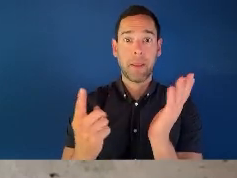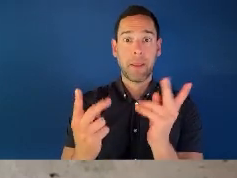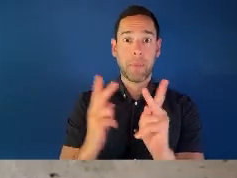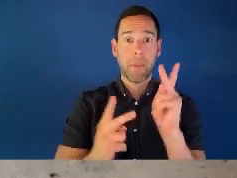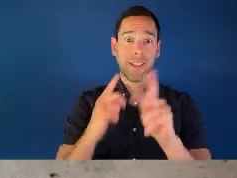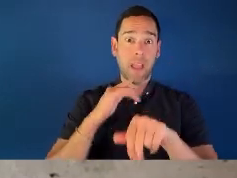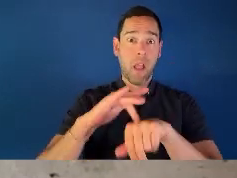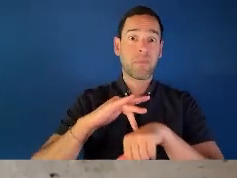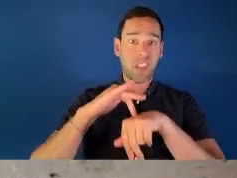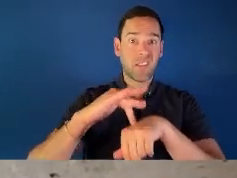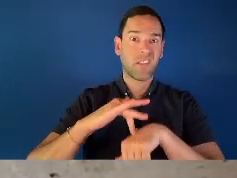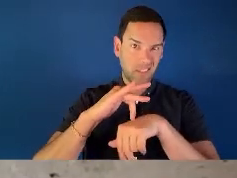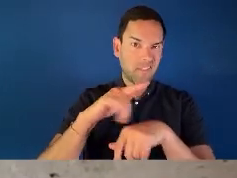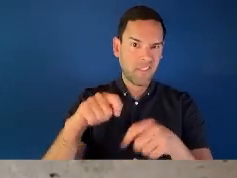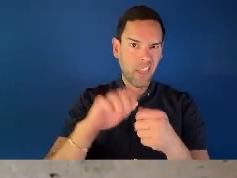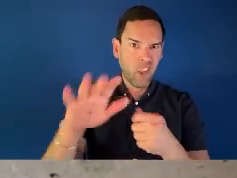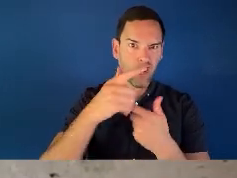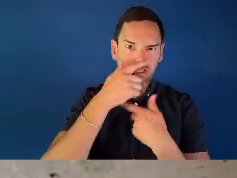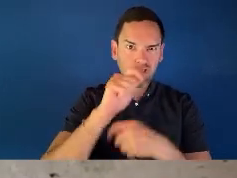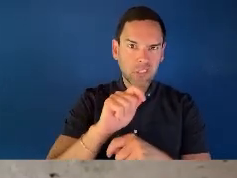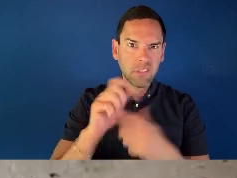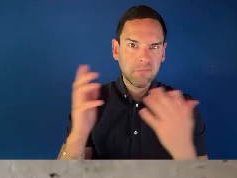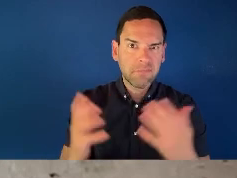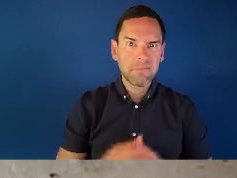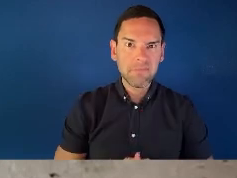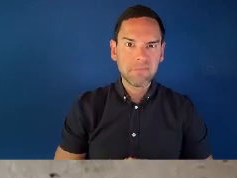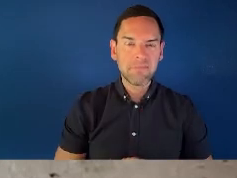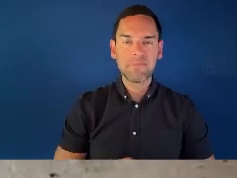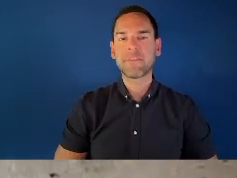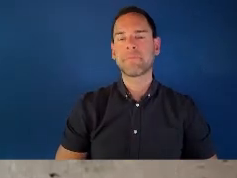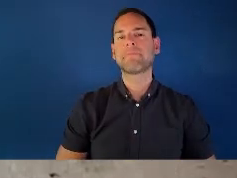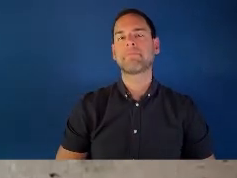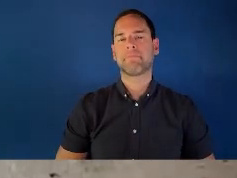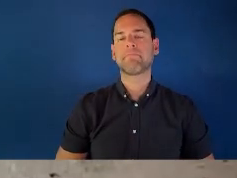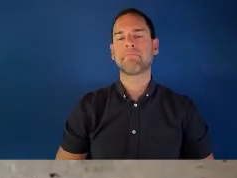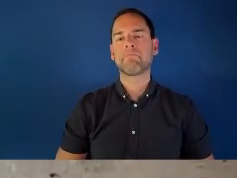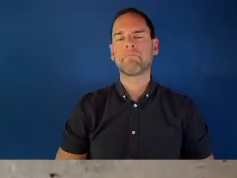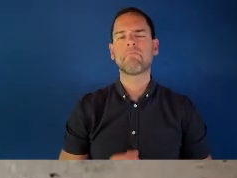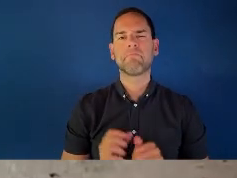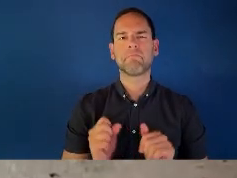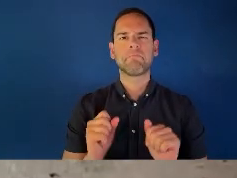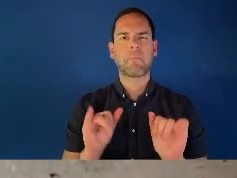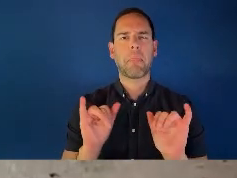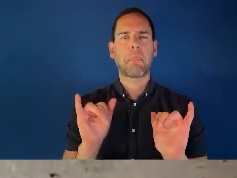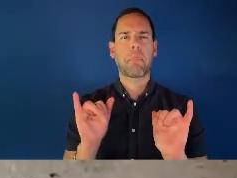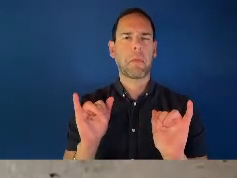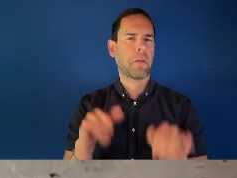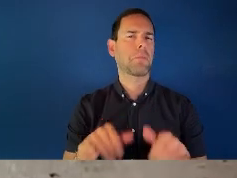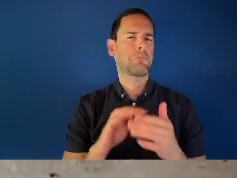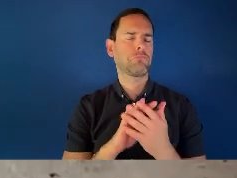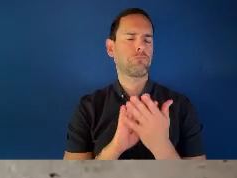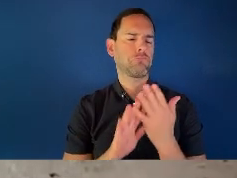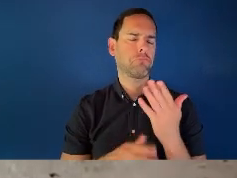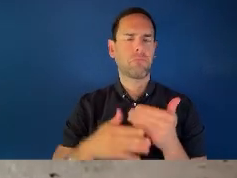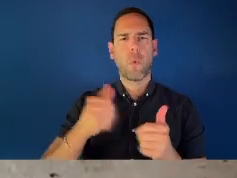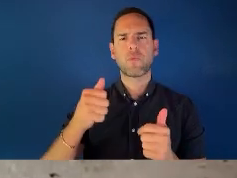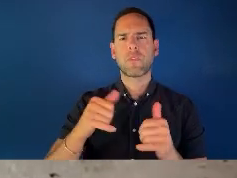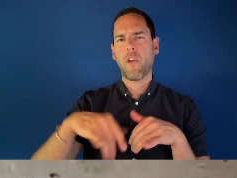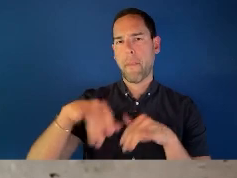As far as how it affects me in general, I would say probably social communication